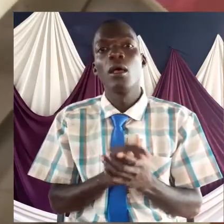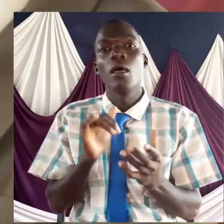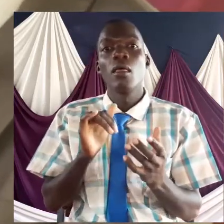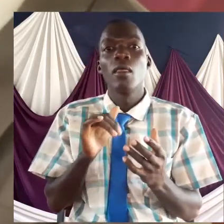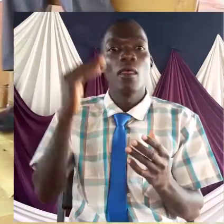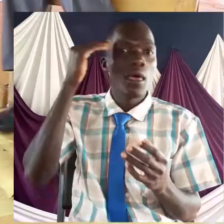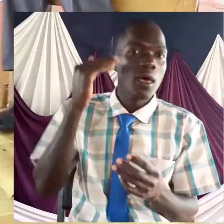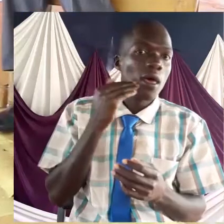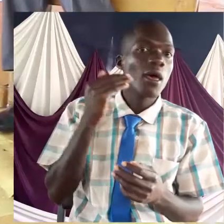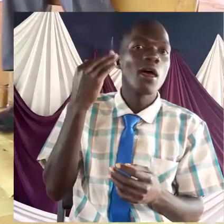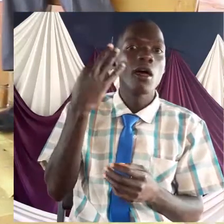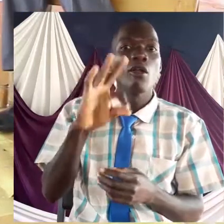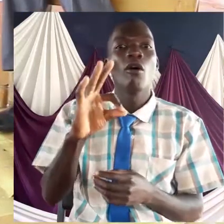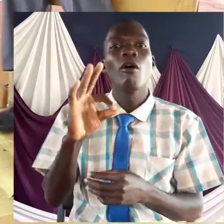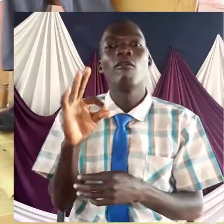of gold,